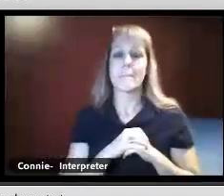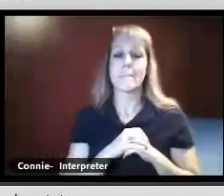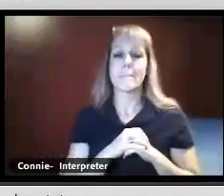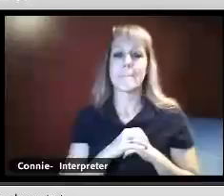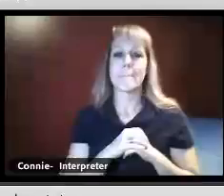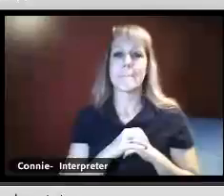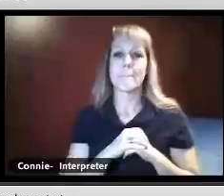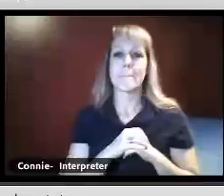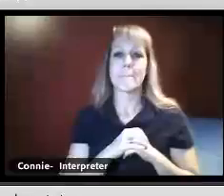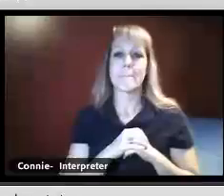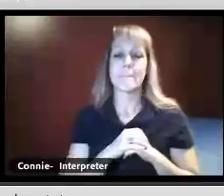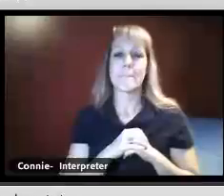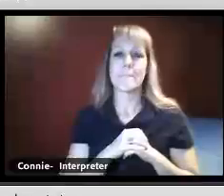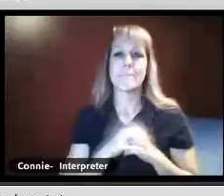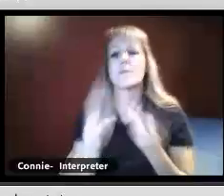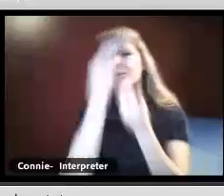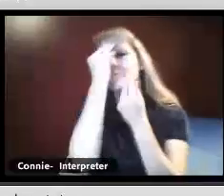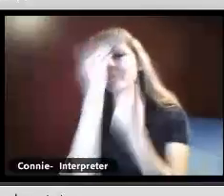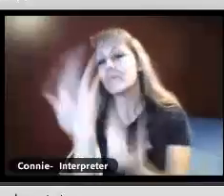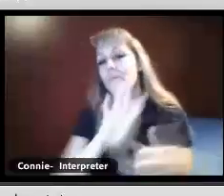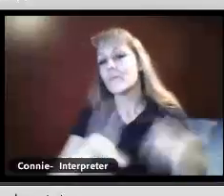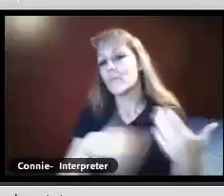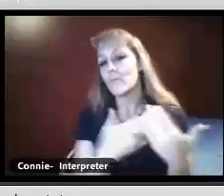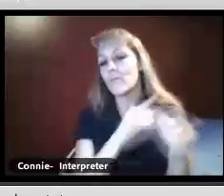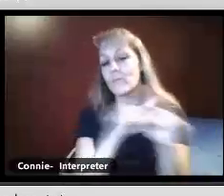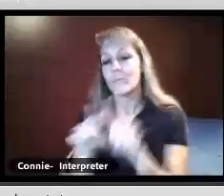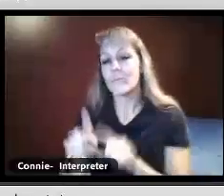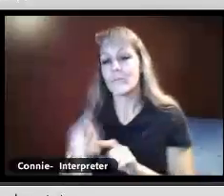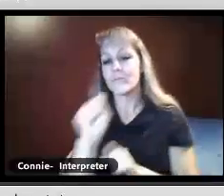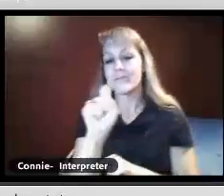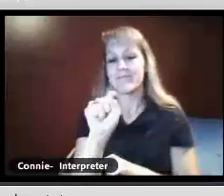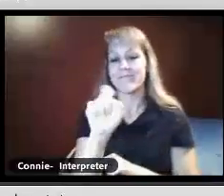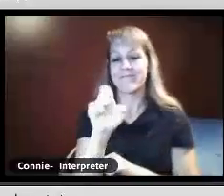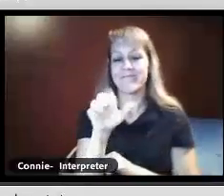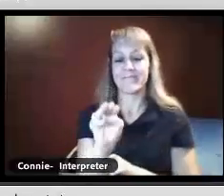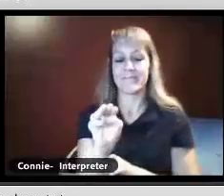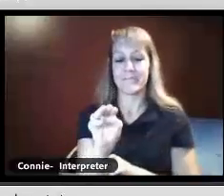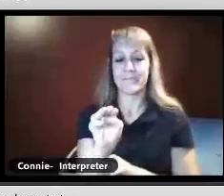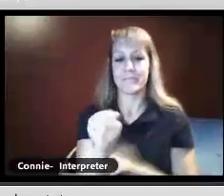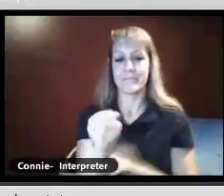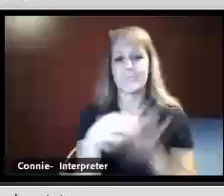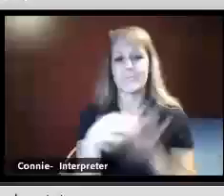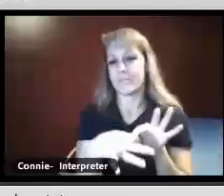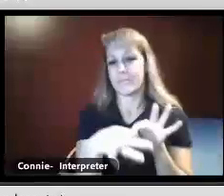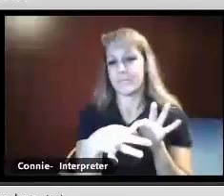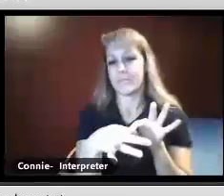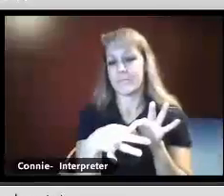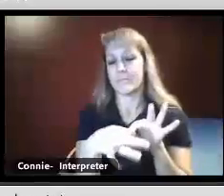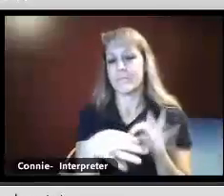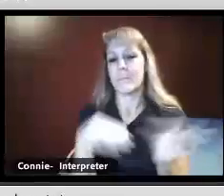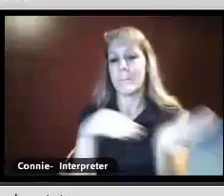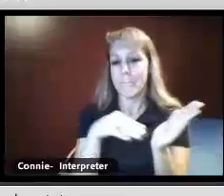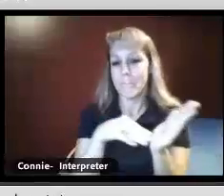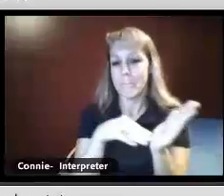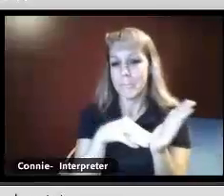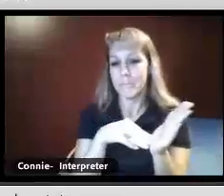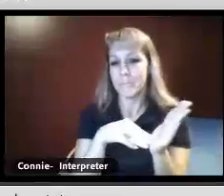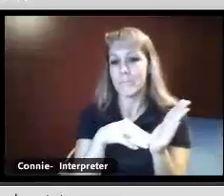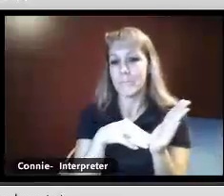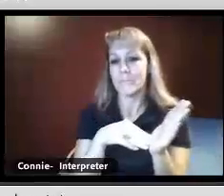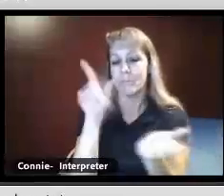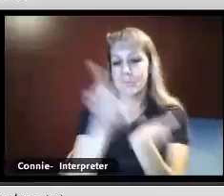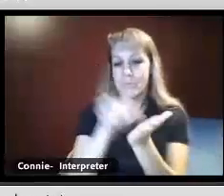and material in all aspects of STEM, I want to emphasize medical